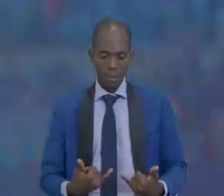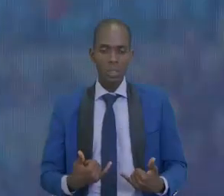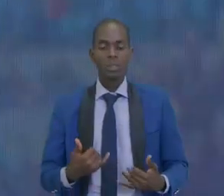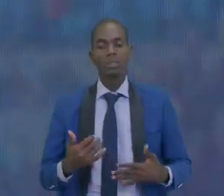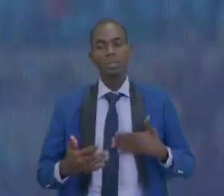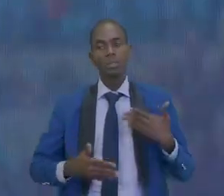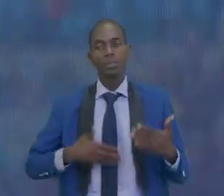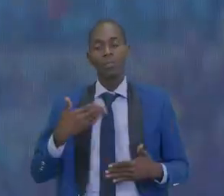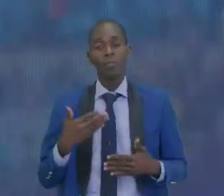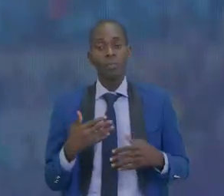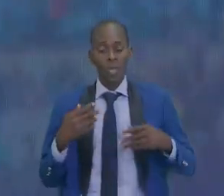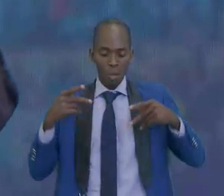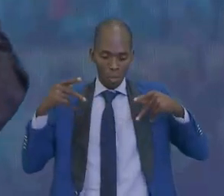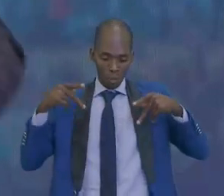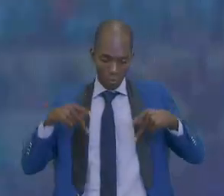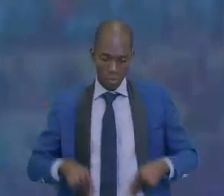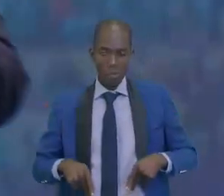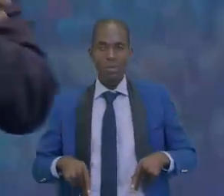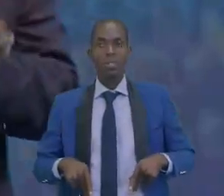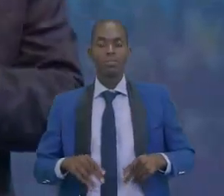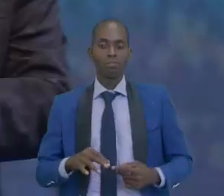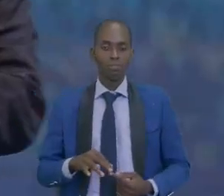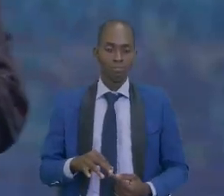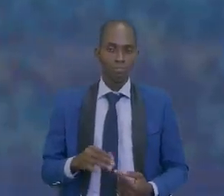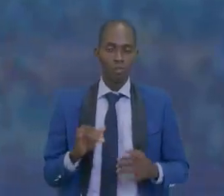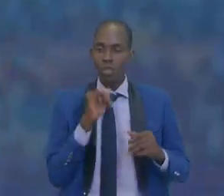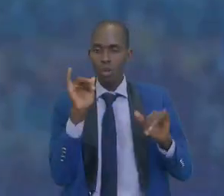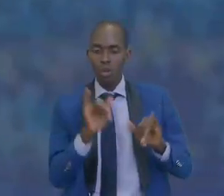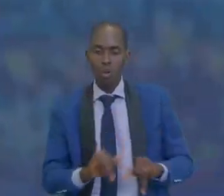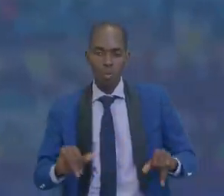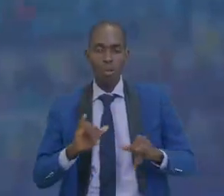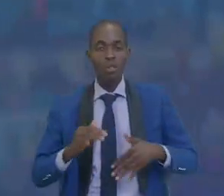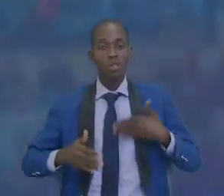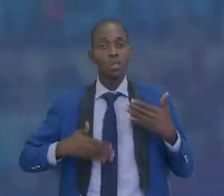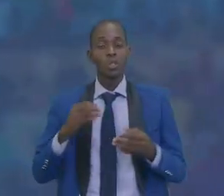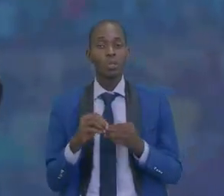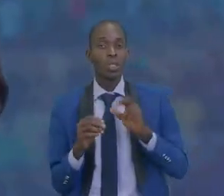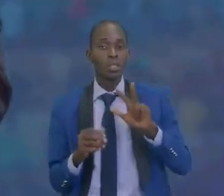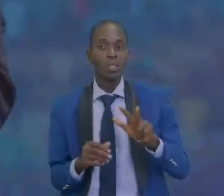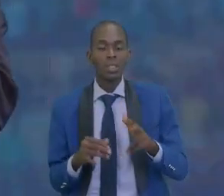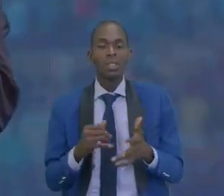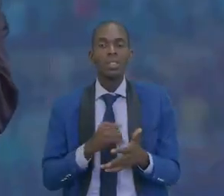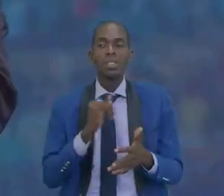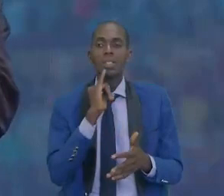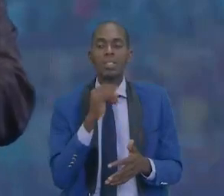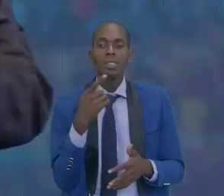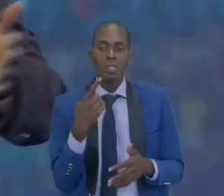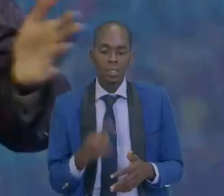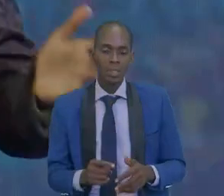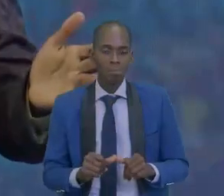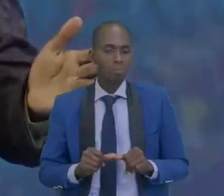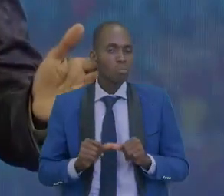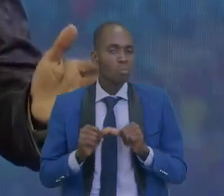Personal peculiar joy. Number three is the peculiar, is the perpetual joy